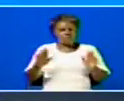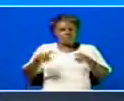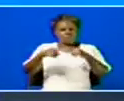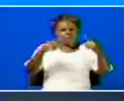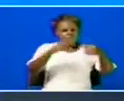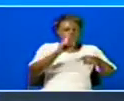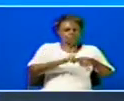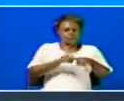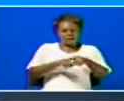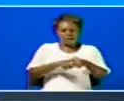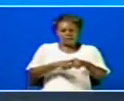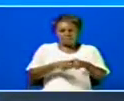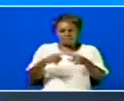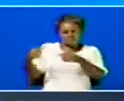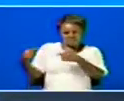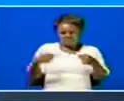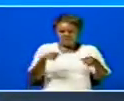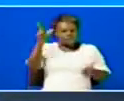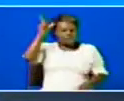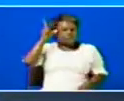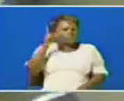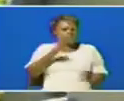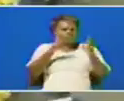the fracas. Elvis Koske now reports.